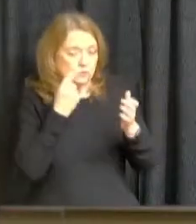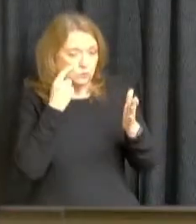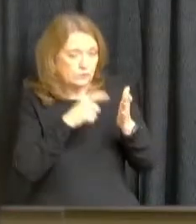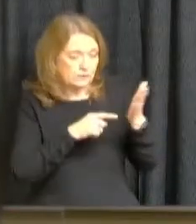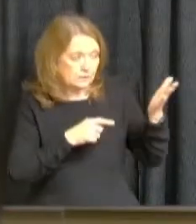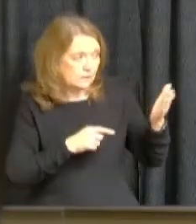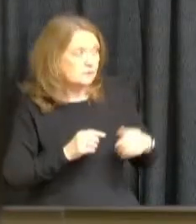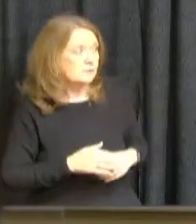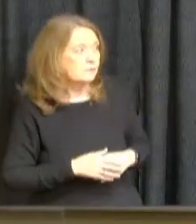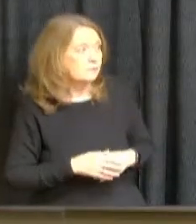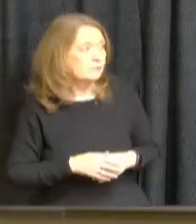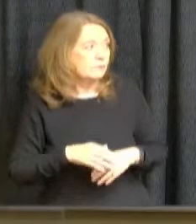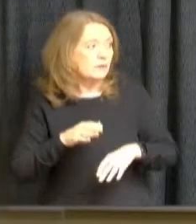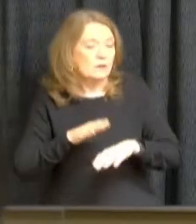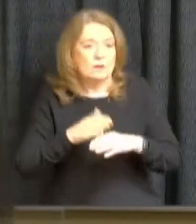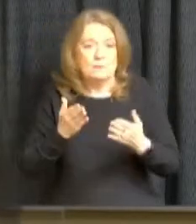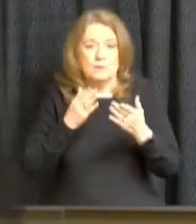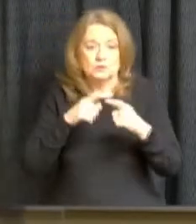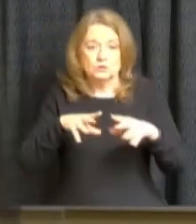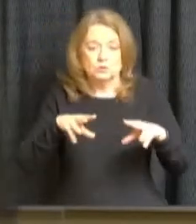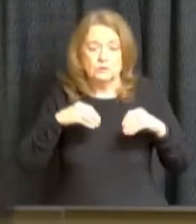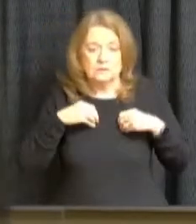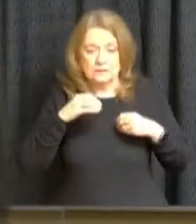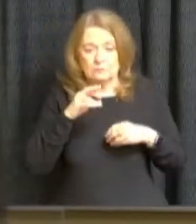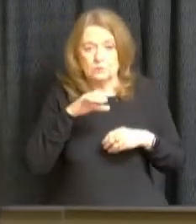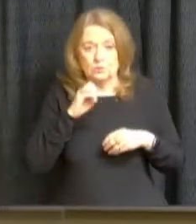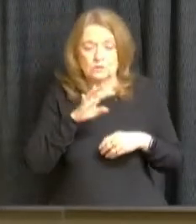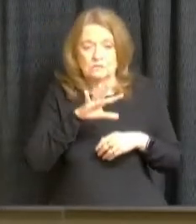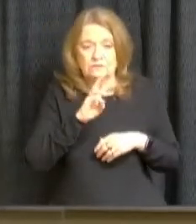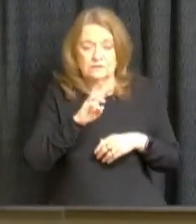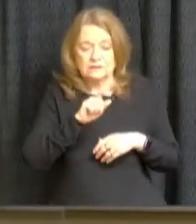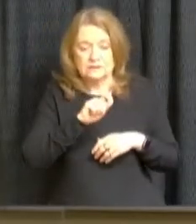you, Mayor. I motion to accept ordinance